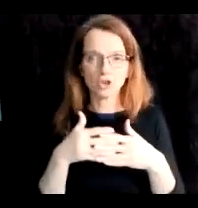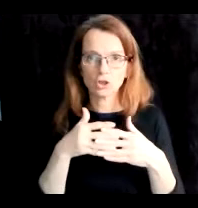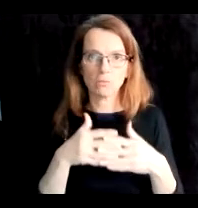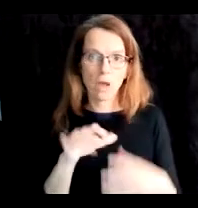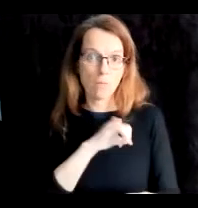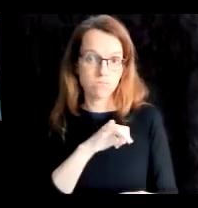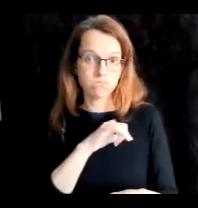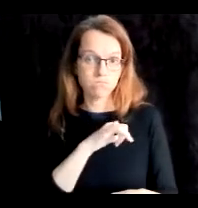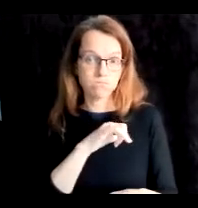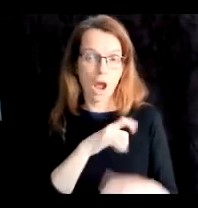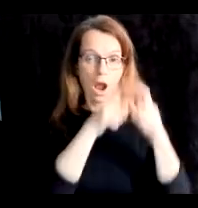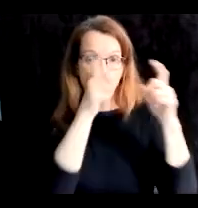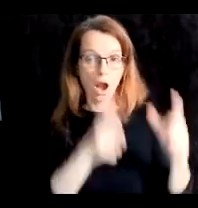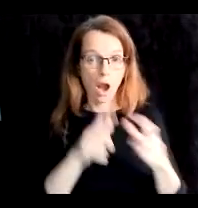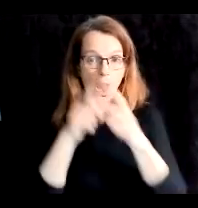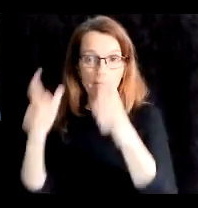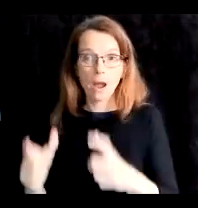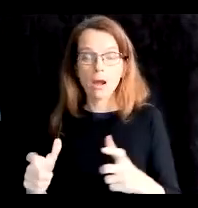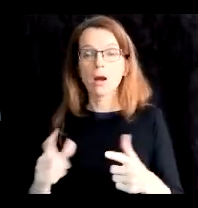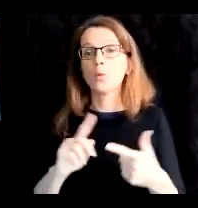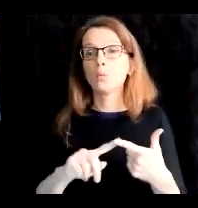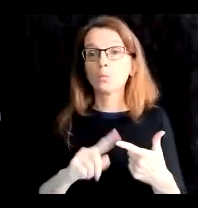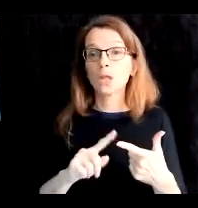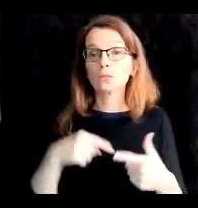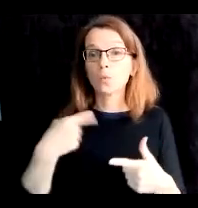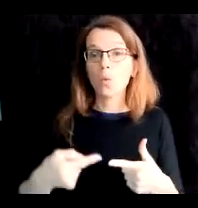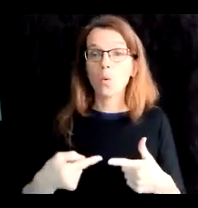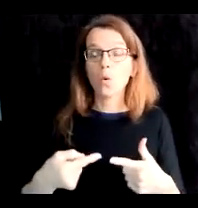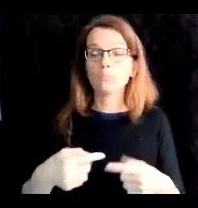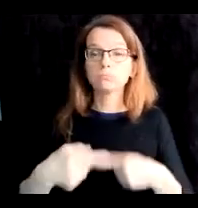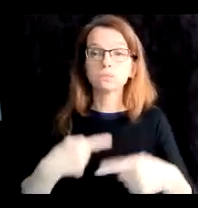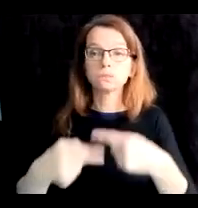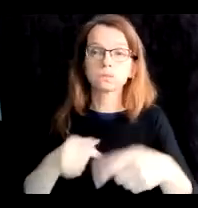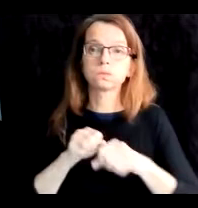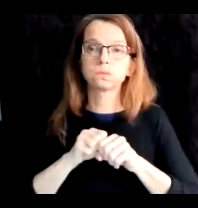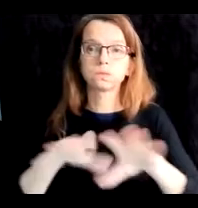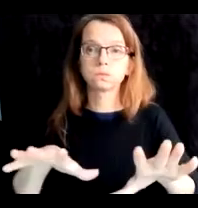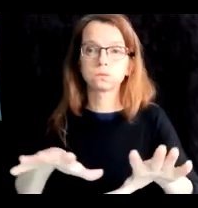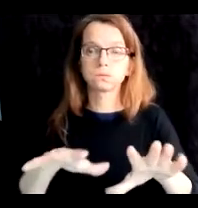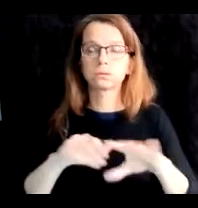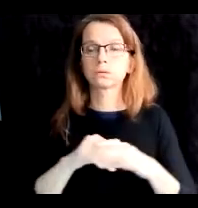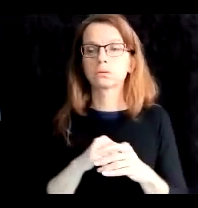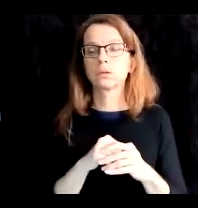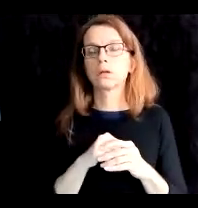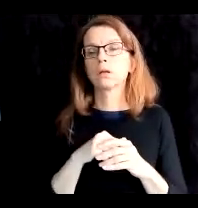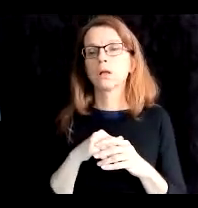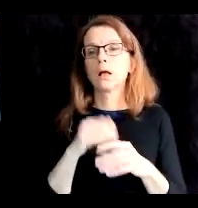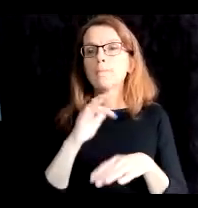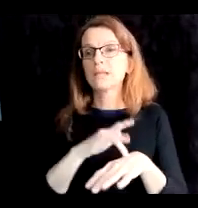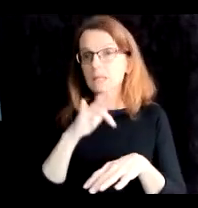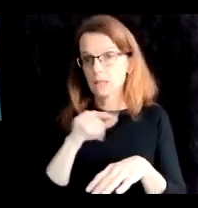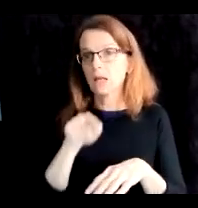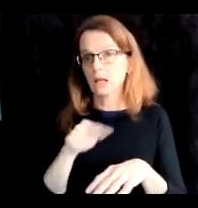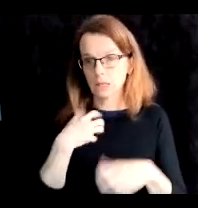had suffered from the consequences. Then a few years ago, we had a wave of migrants and refugees in